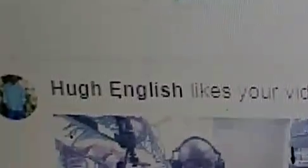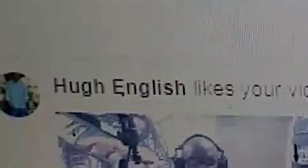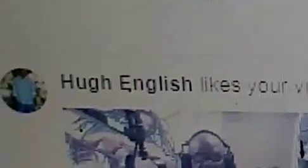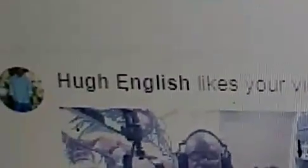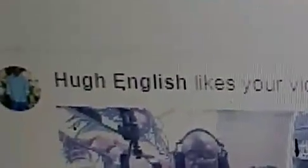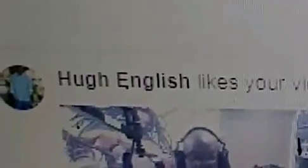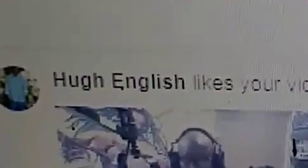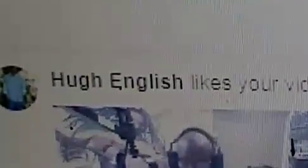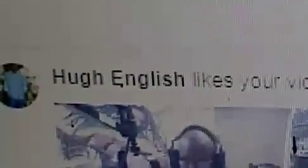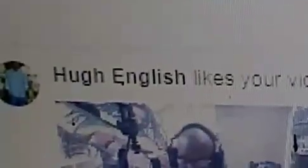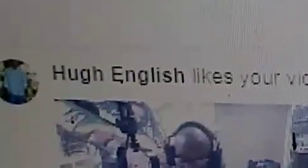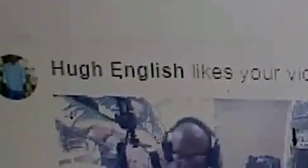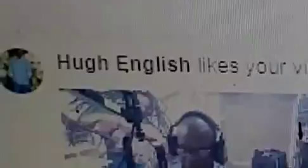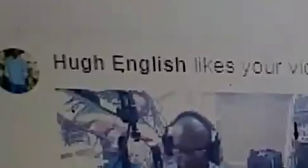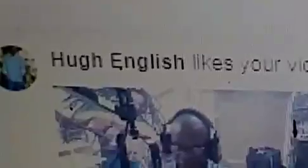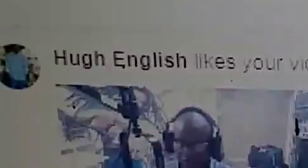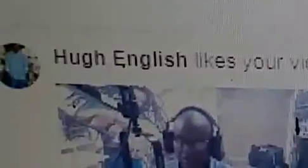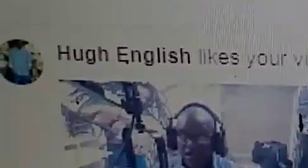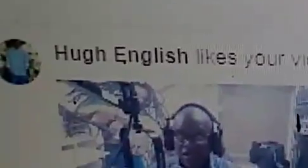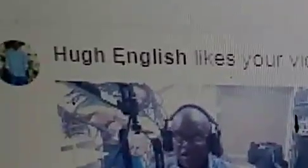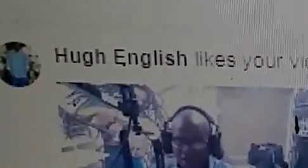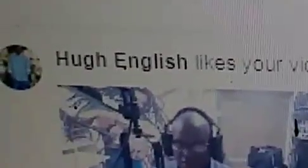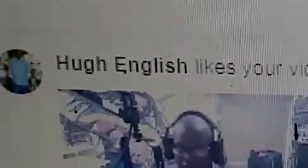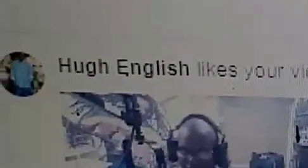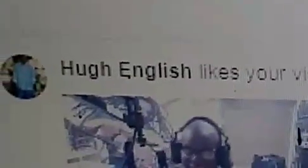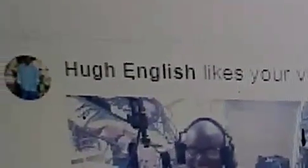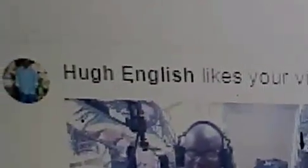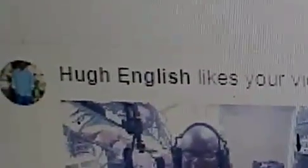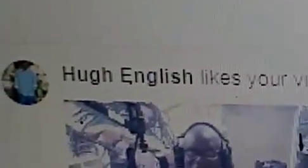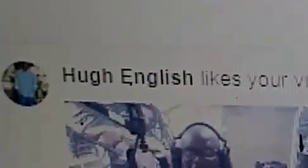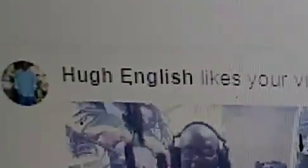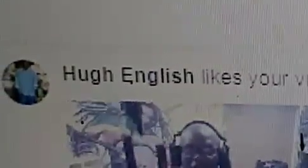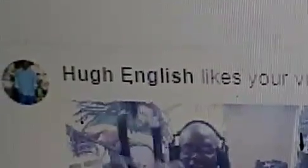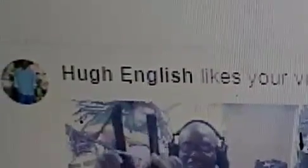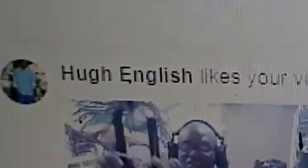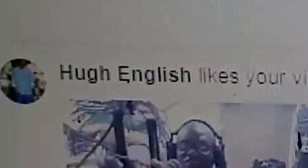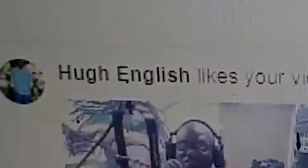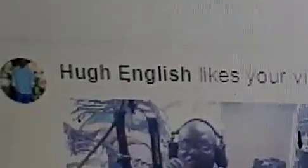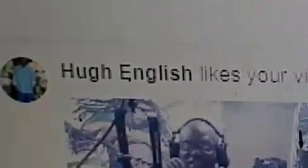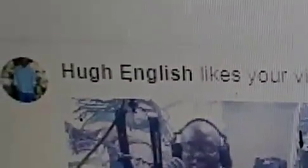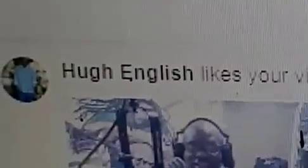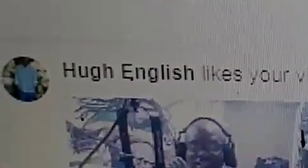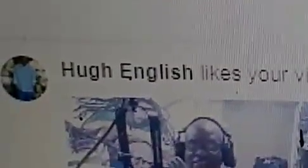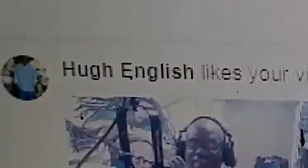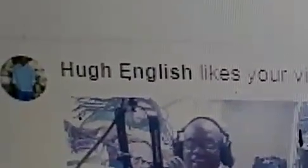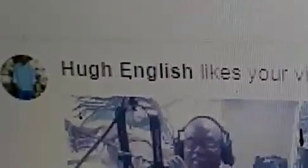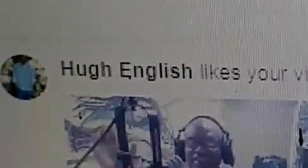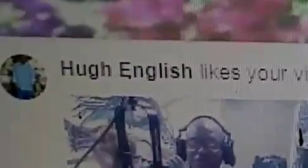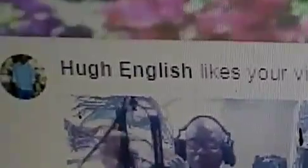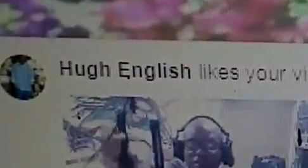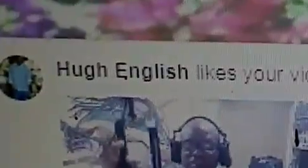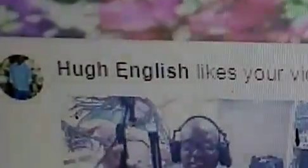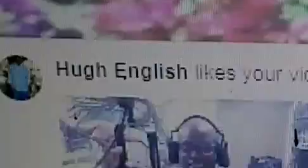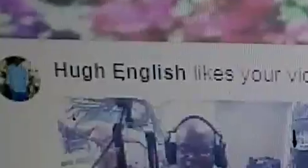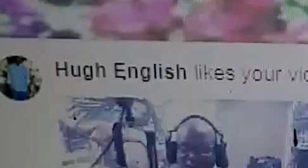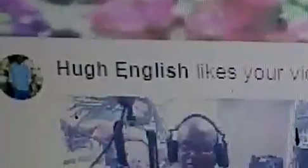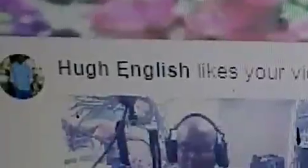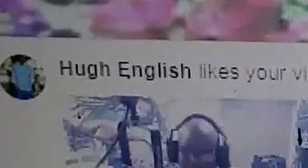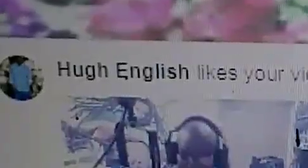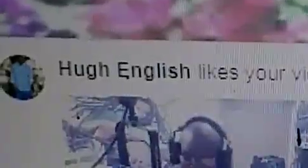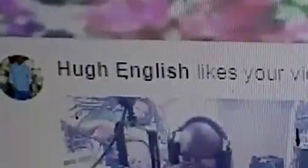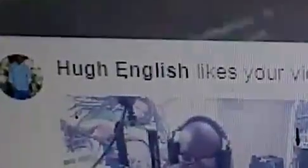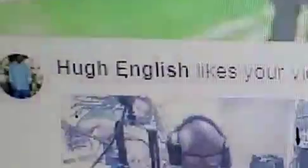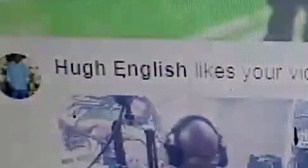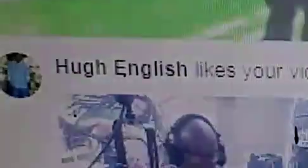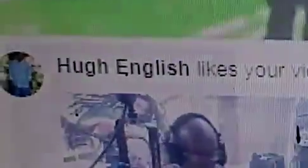classically composed integrated plan located in the center of the park. It is a contemporary design and shows